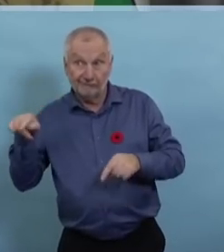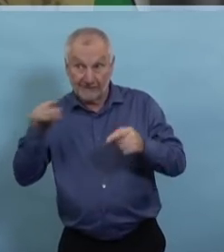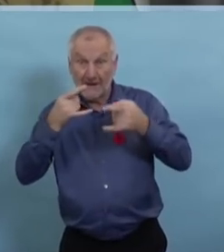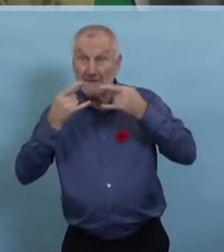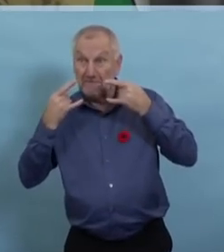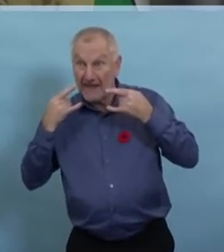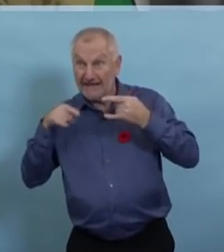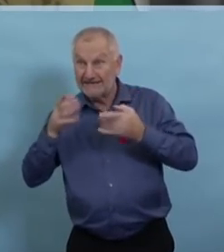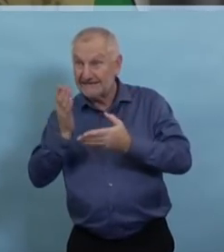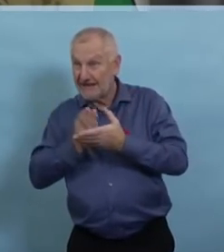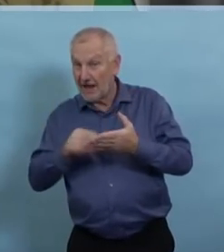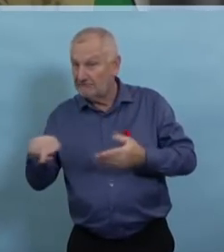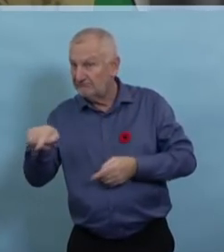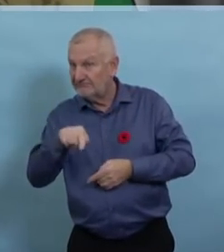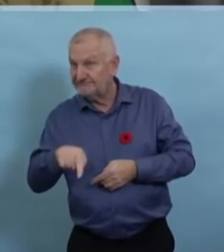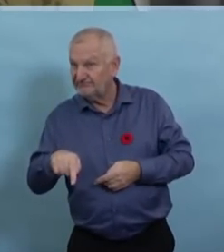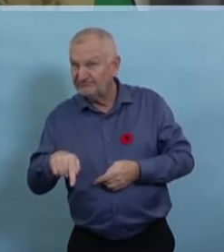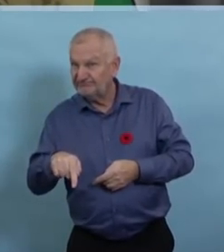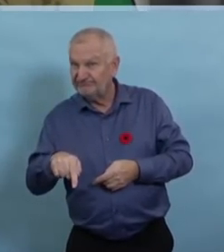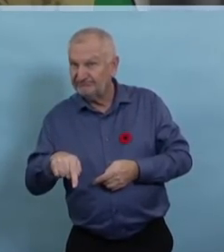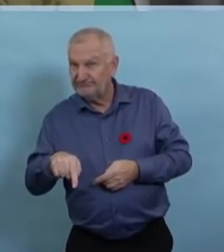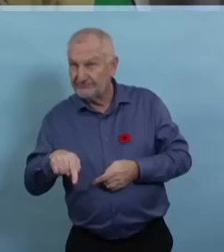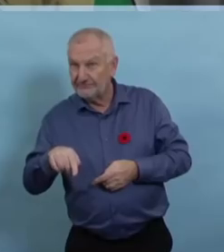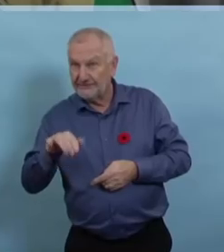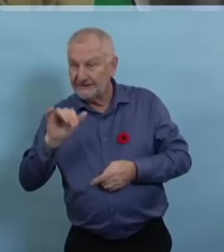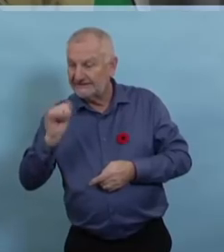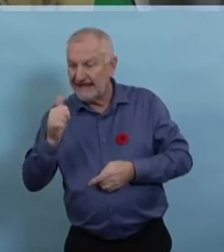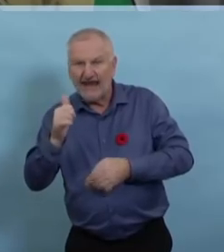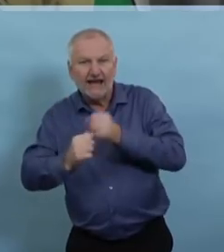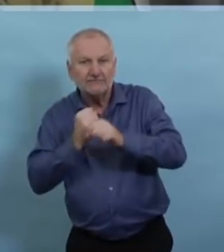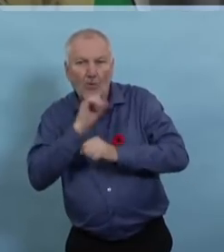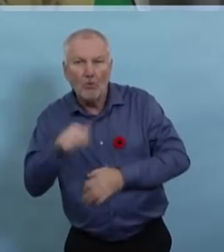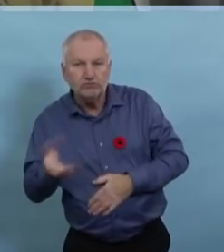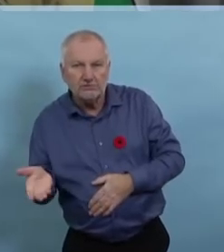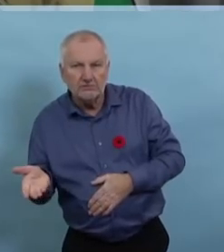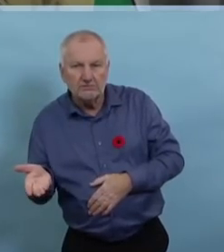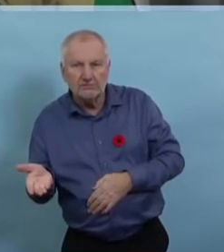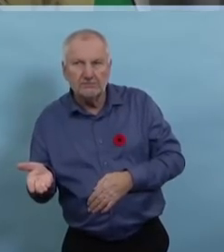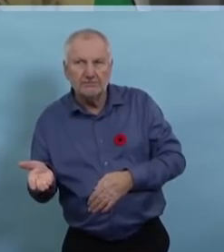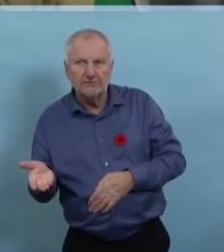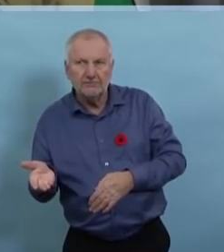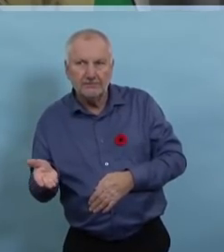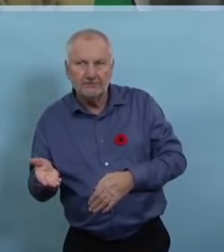old. How old is the stock of PPE that schools are being given? So